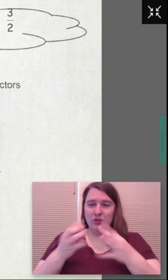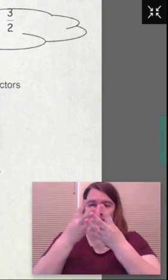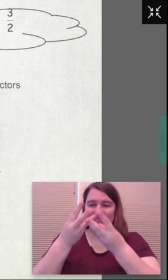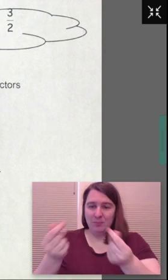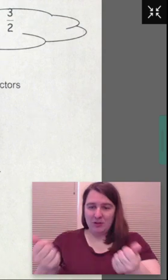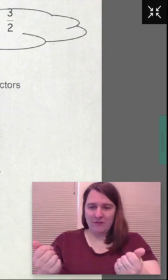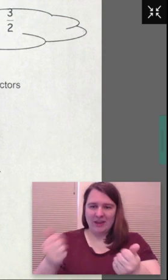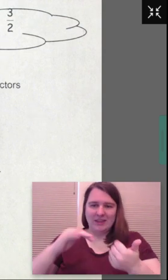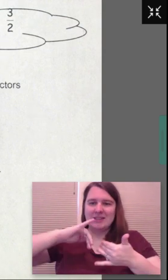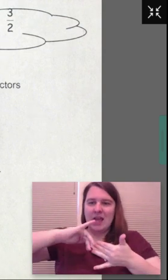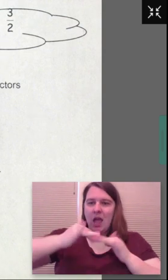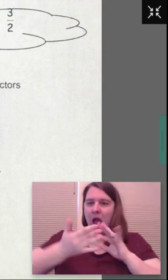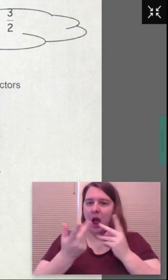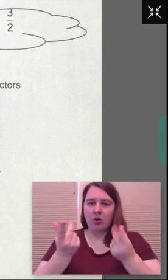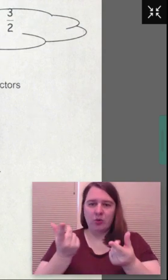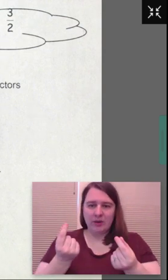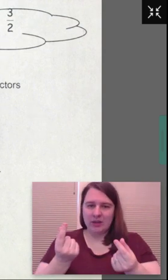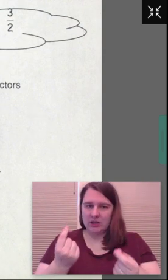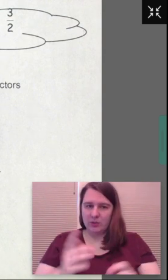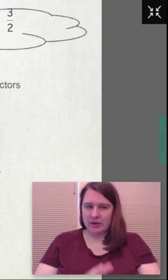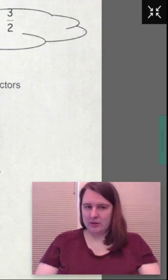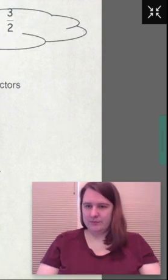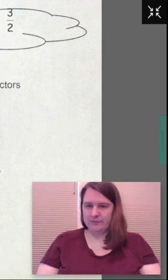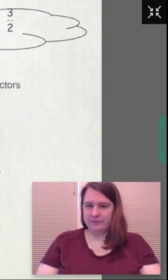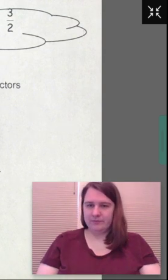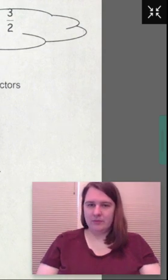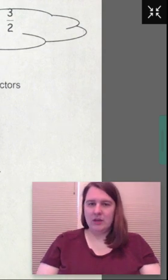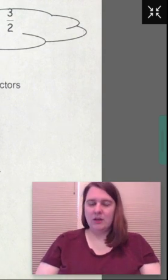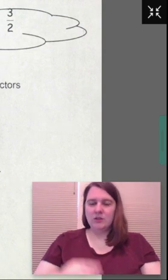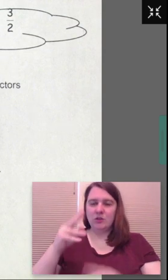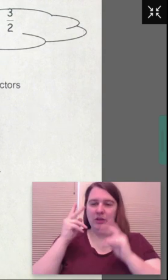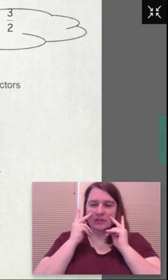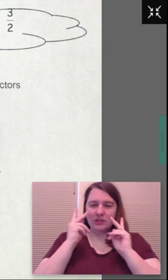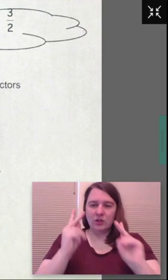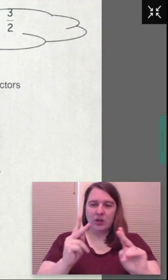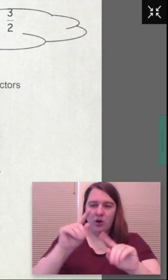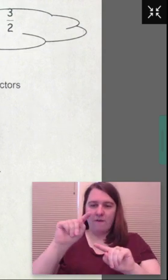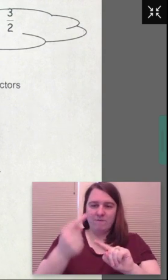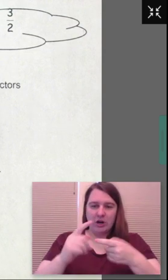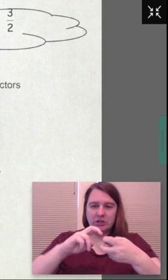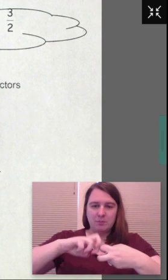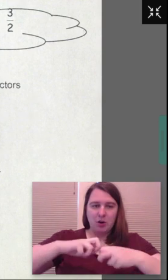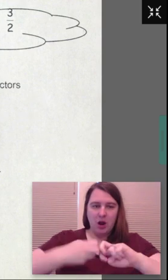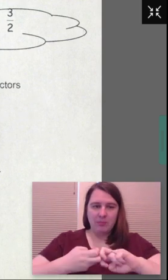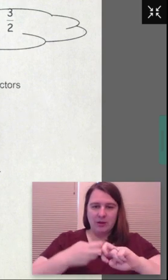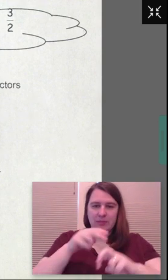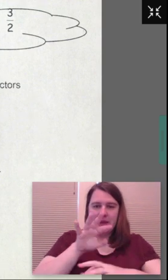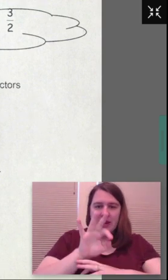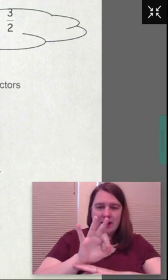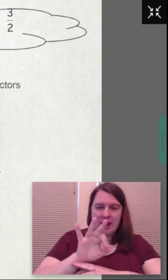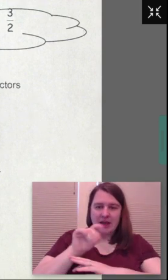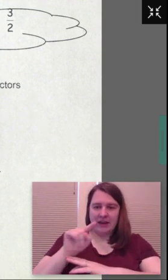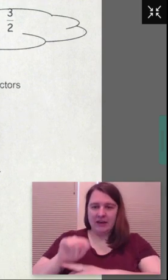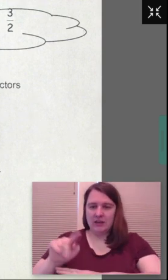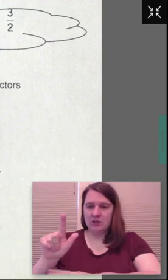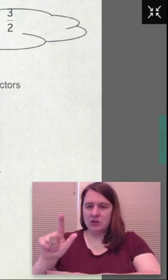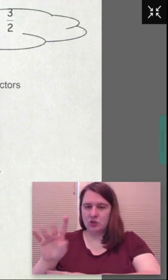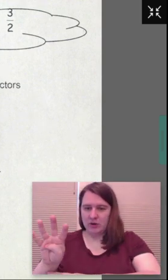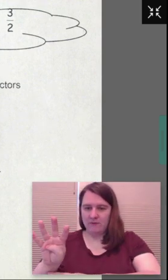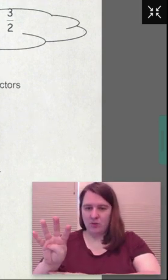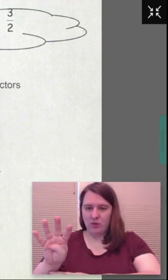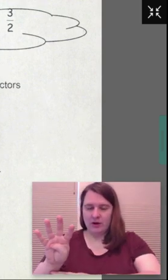So to simplify this, how are we going to do it? So let's look at our first problem,